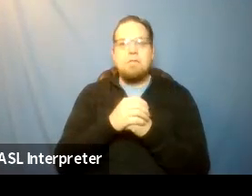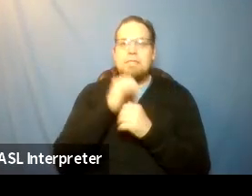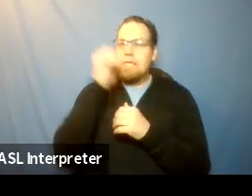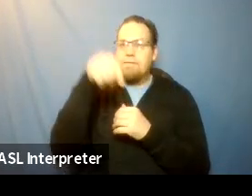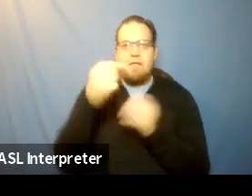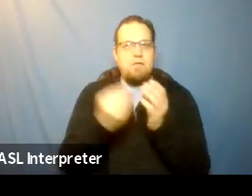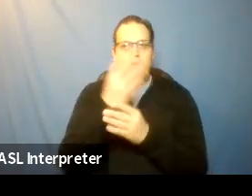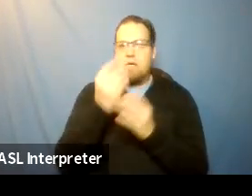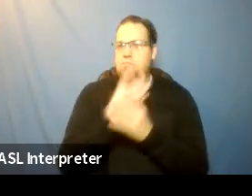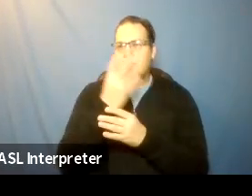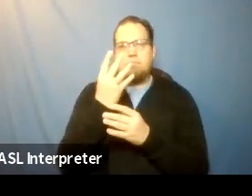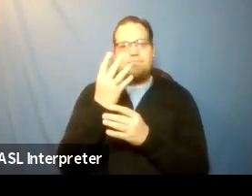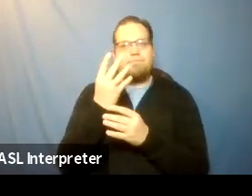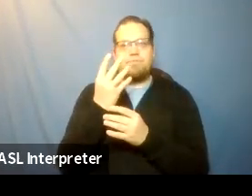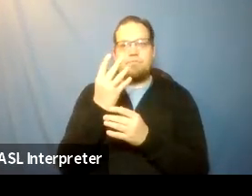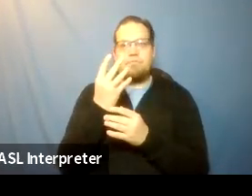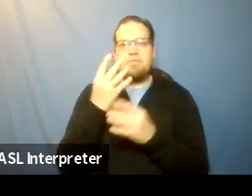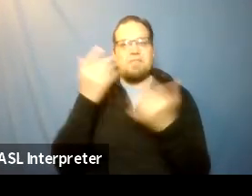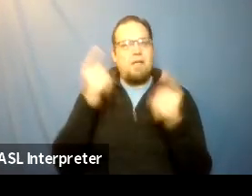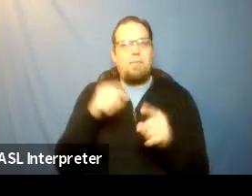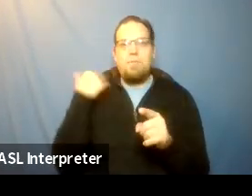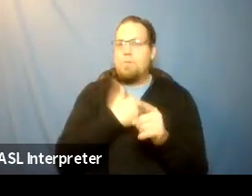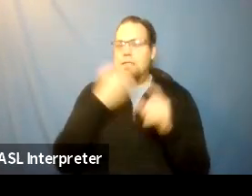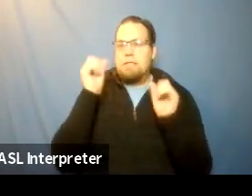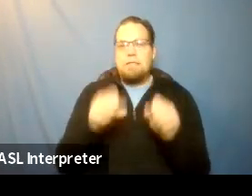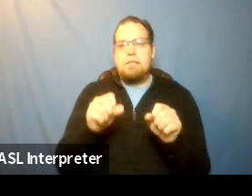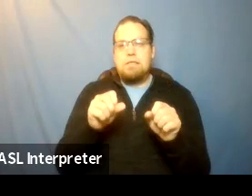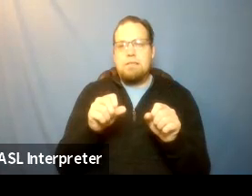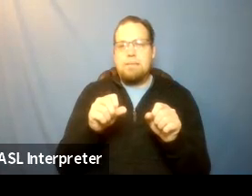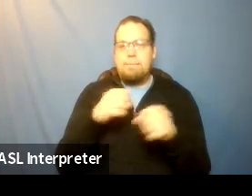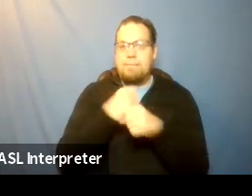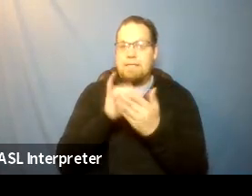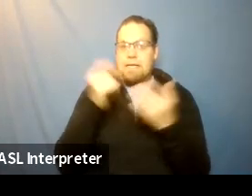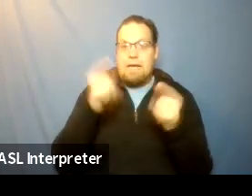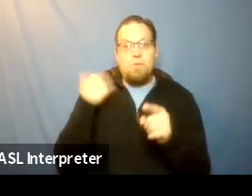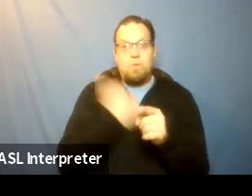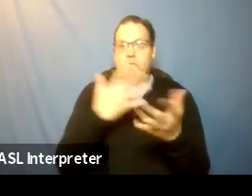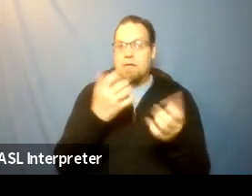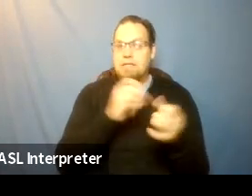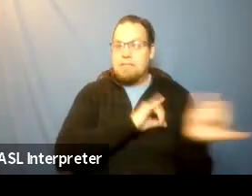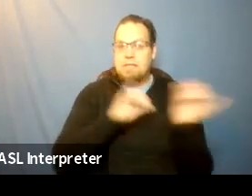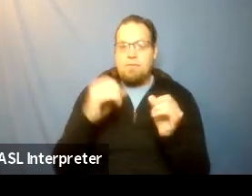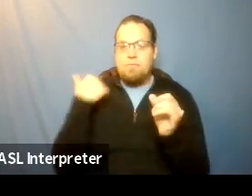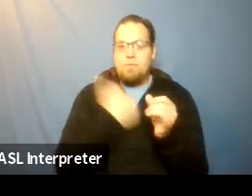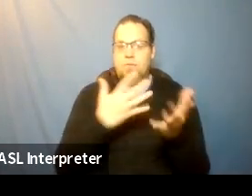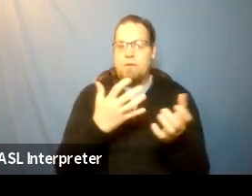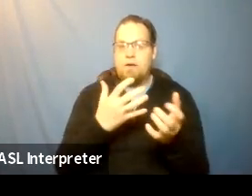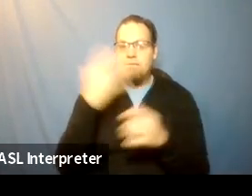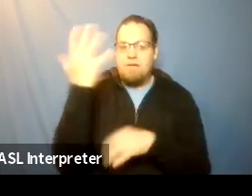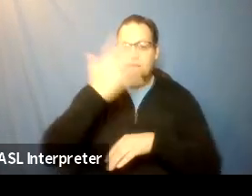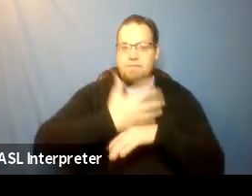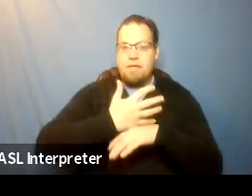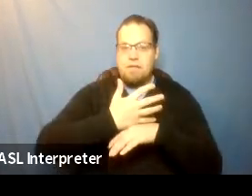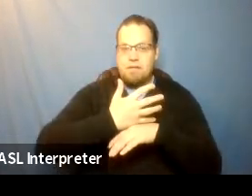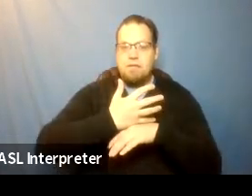spring. As soon as we can make that happen, obviously we want the same thing. We want 5 days a week for